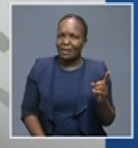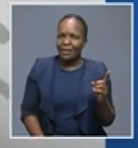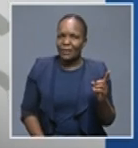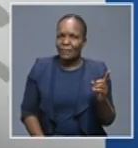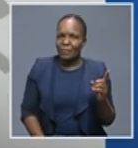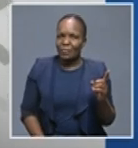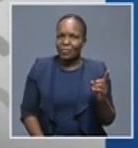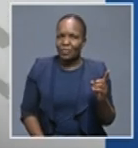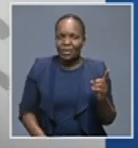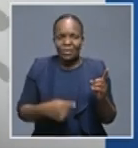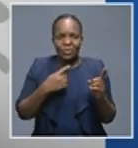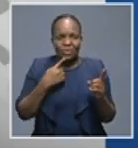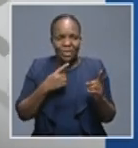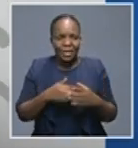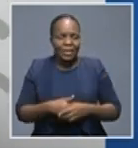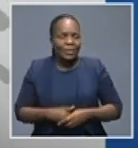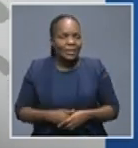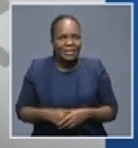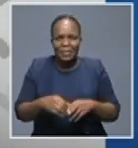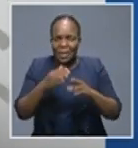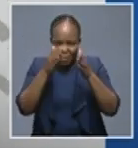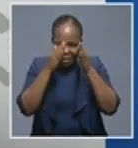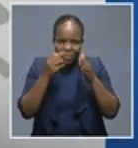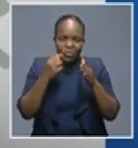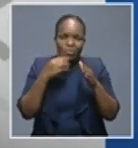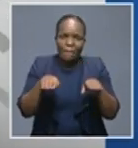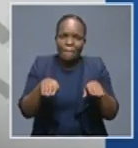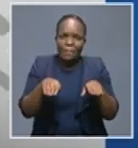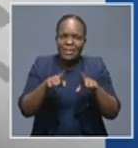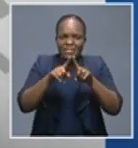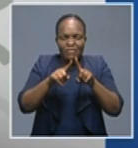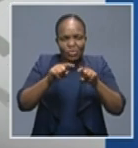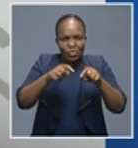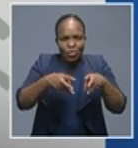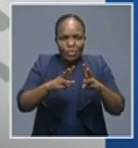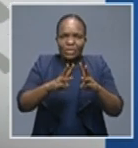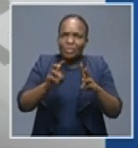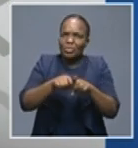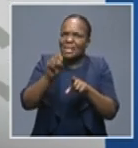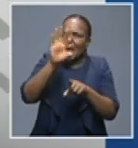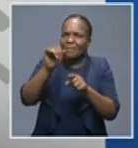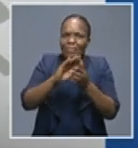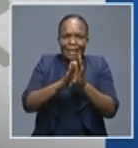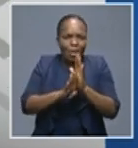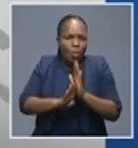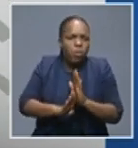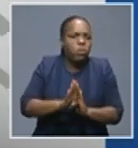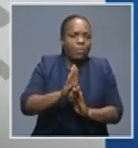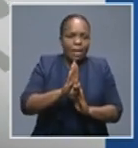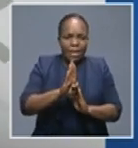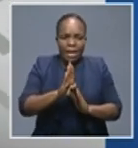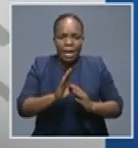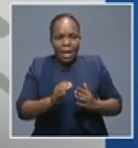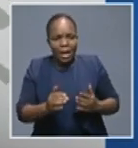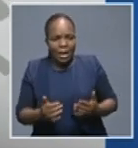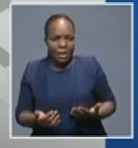will take for us to catapult Africa to prosperity. We discussed